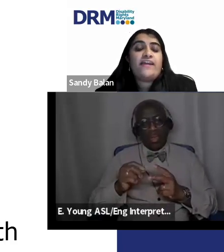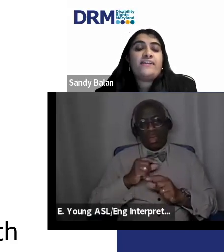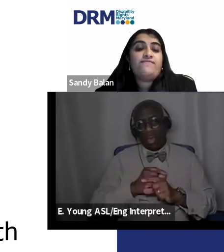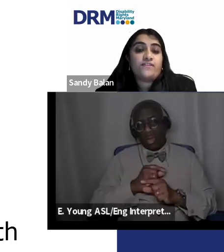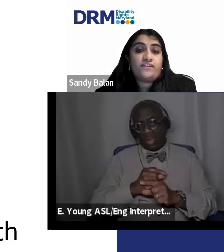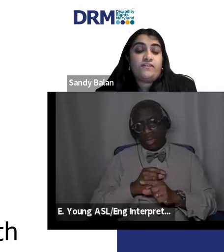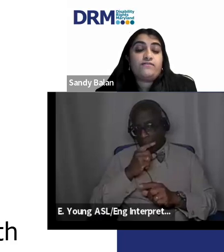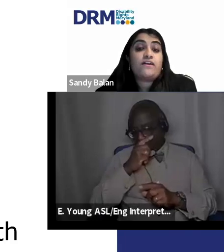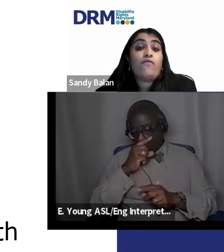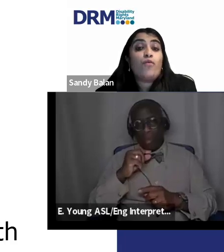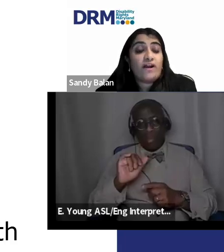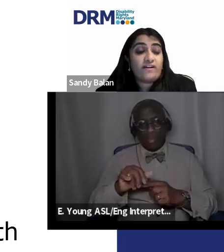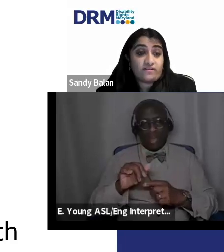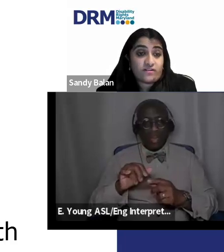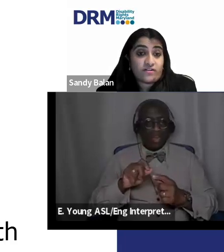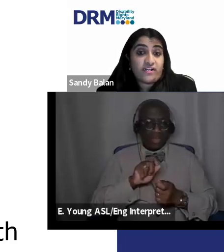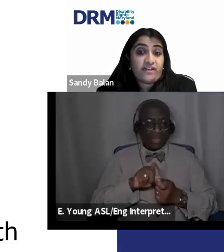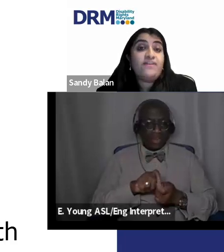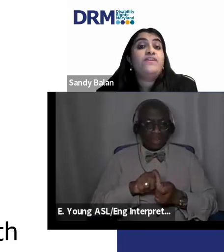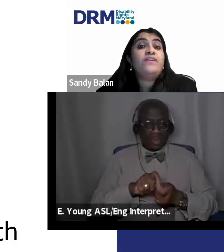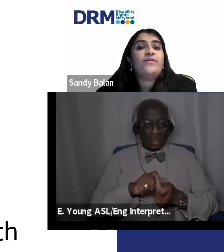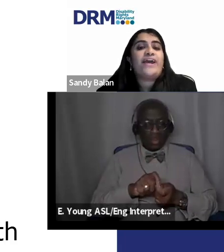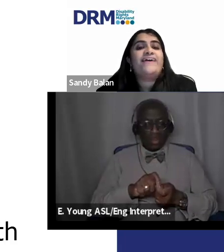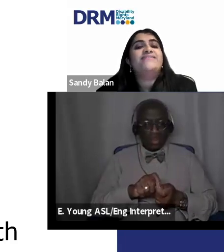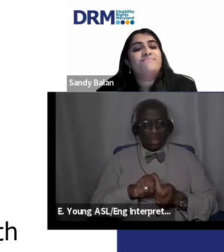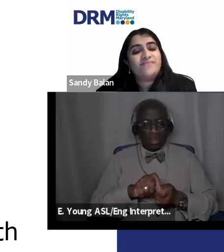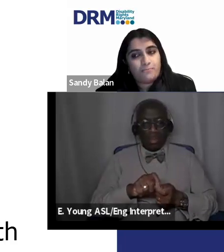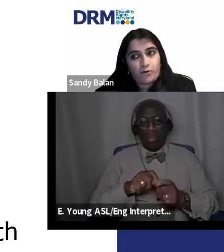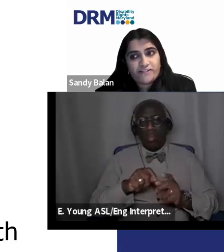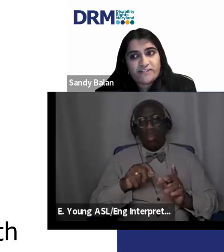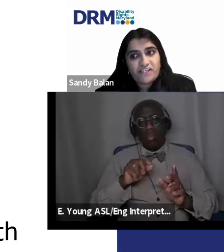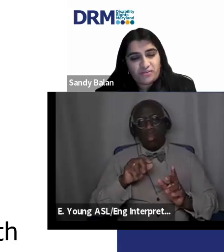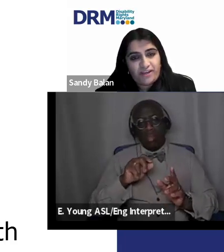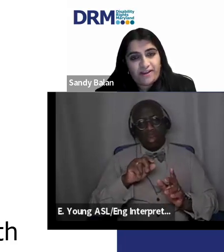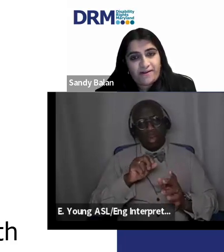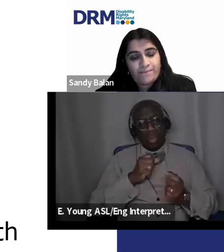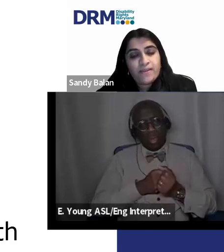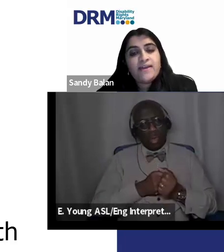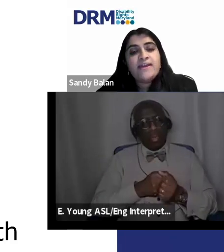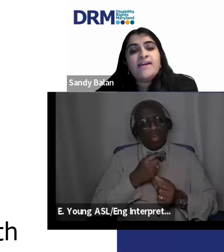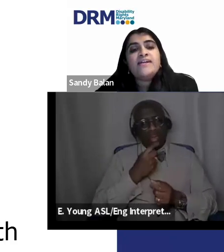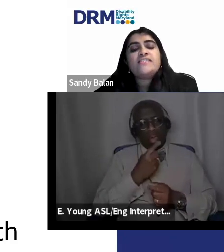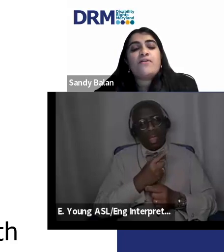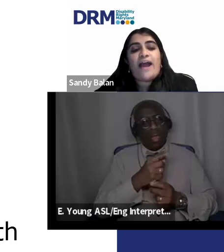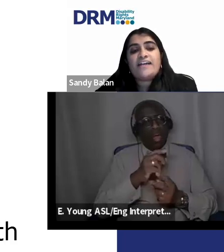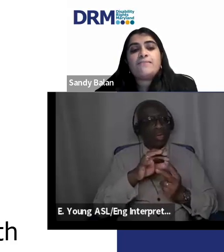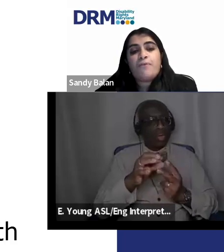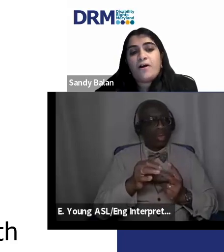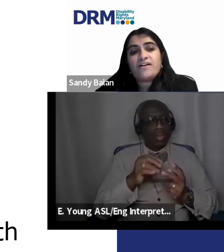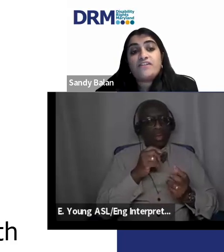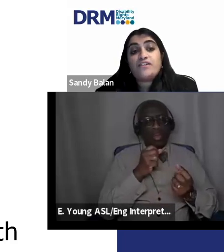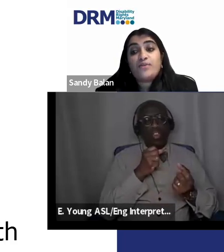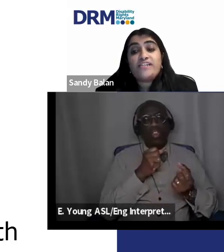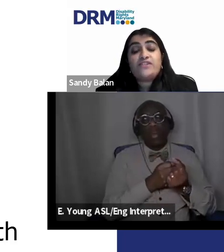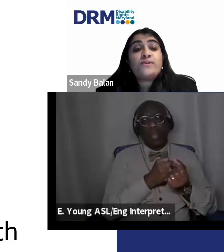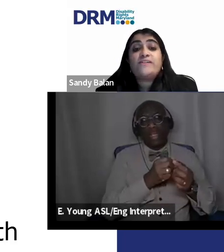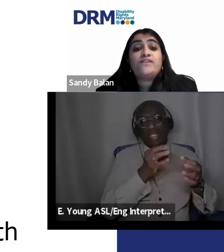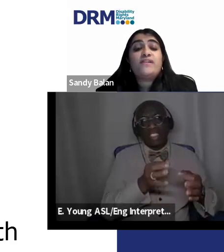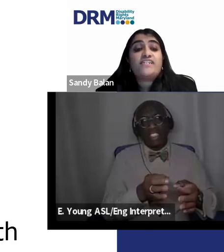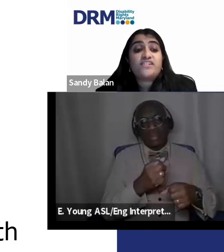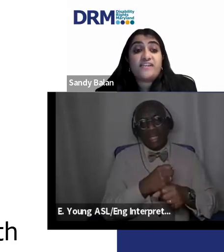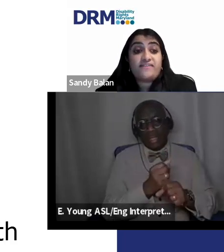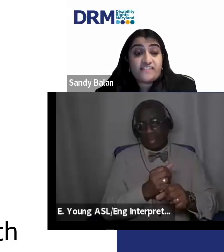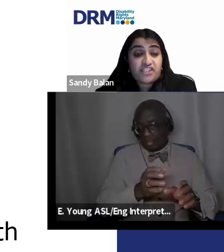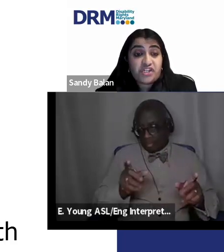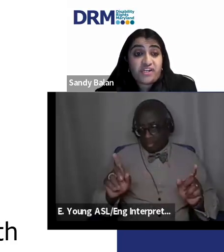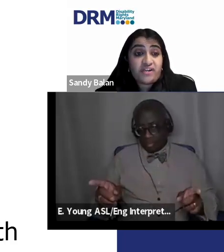they advocated for the use of one alternative known as supported decision-making. So as a part of the